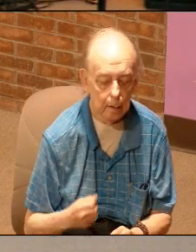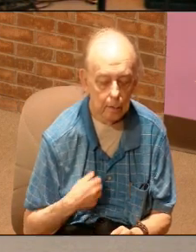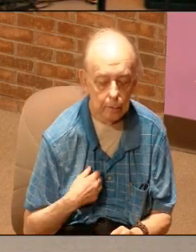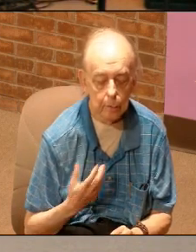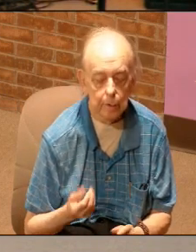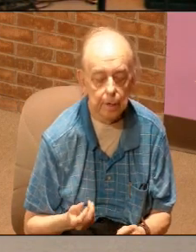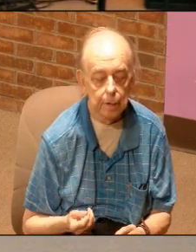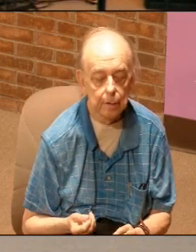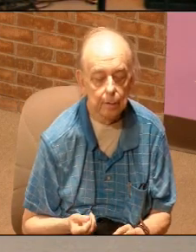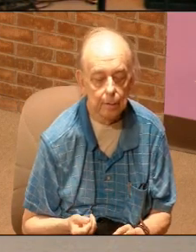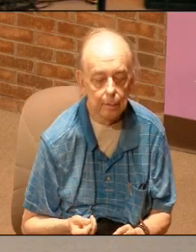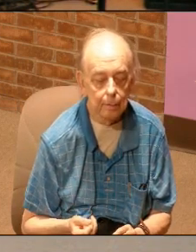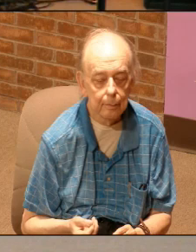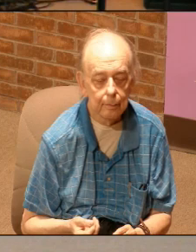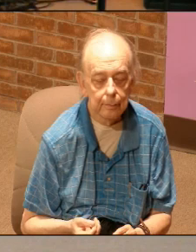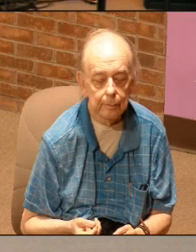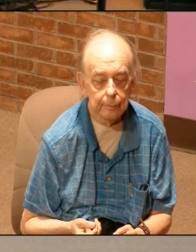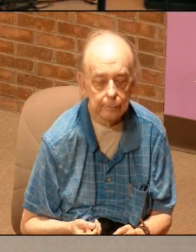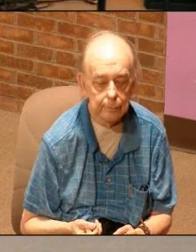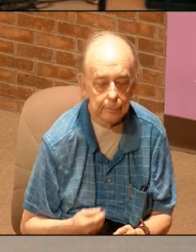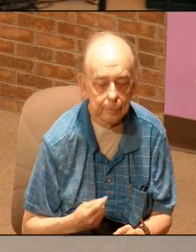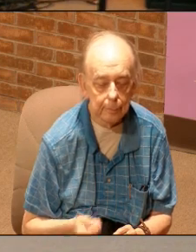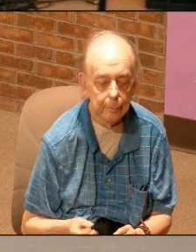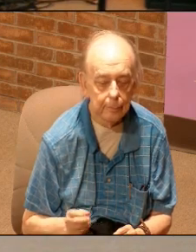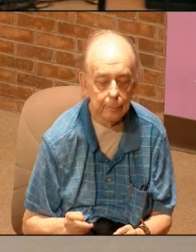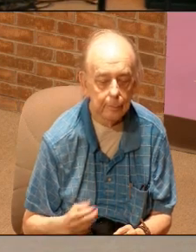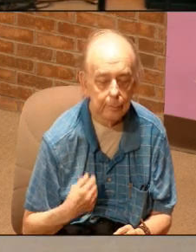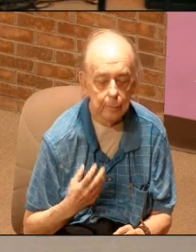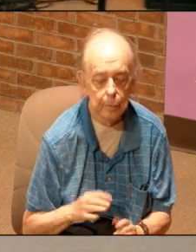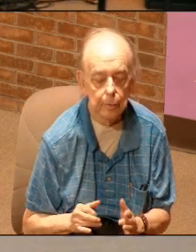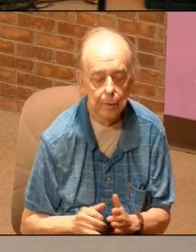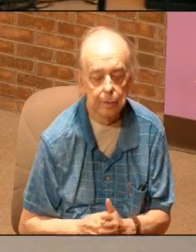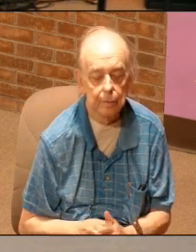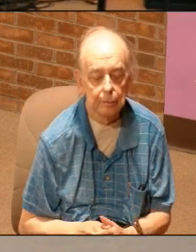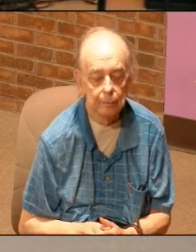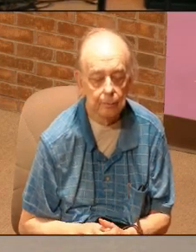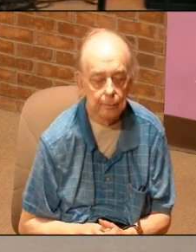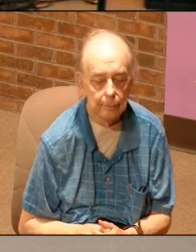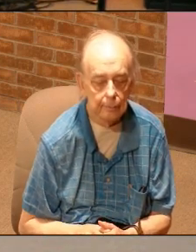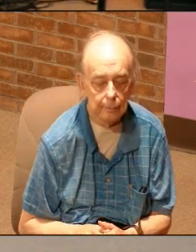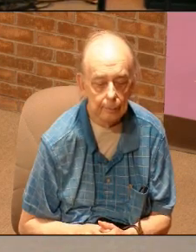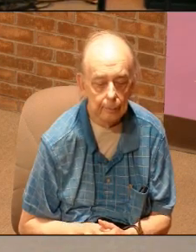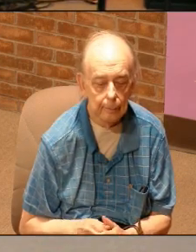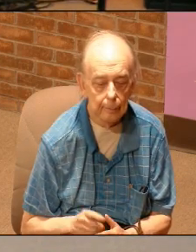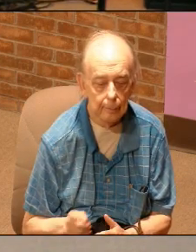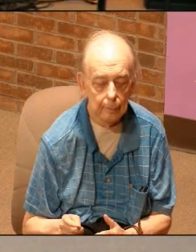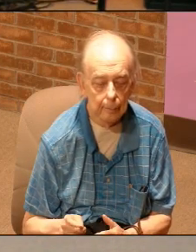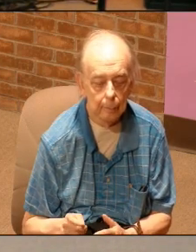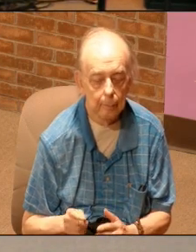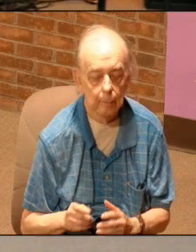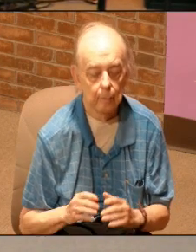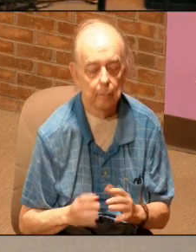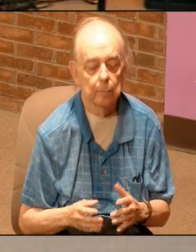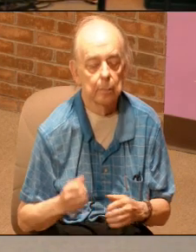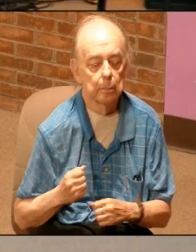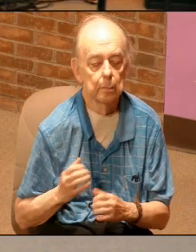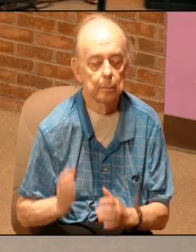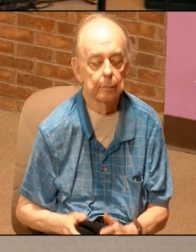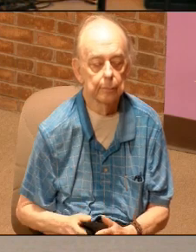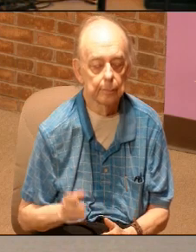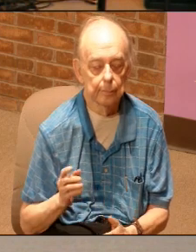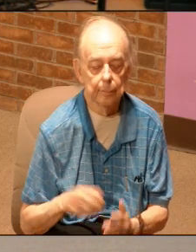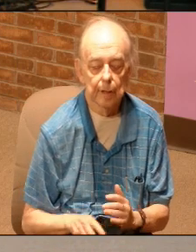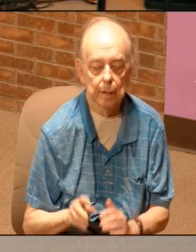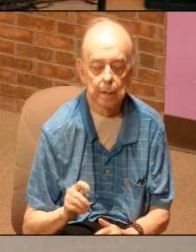did? He says, okay, here's what we'll do. There is a group of soldiers down